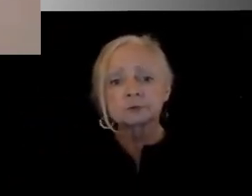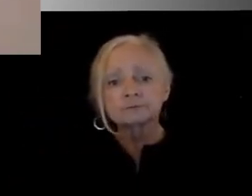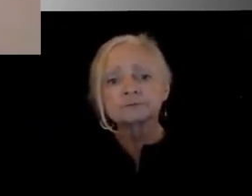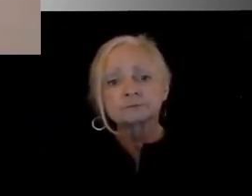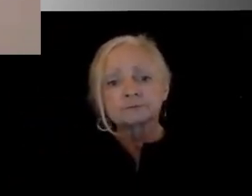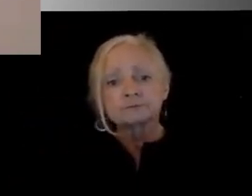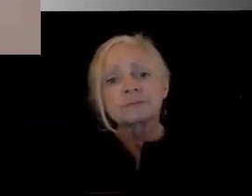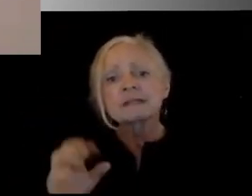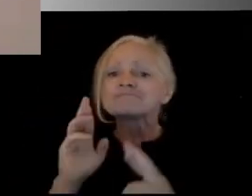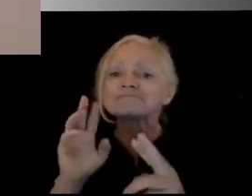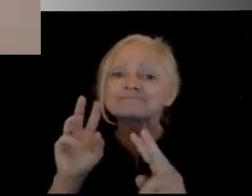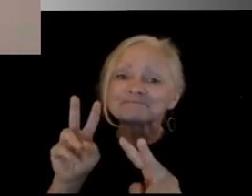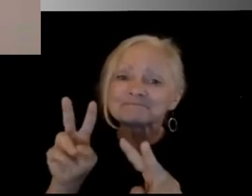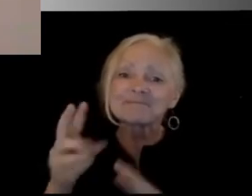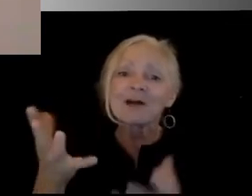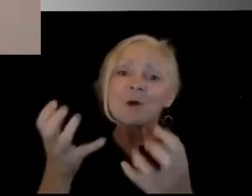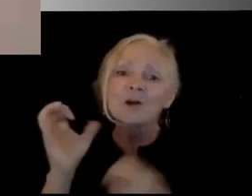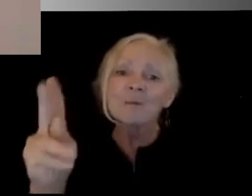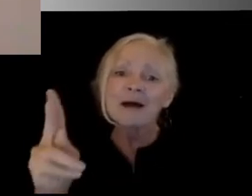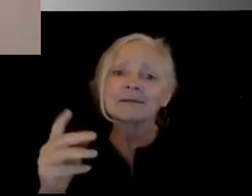I want to go back. I feel like I need to be there.